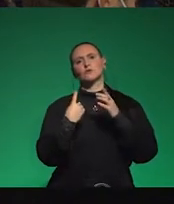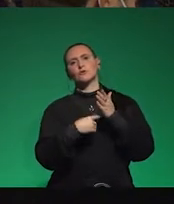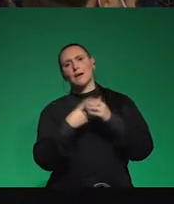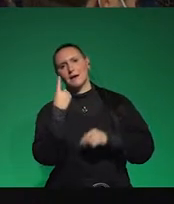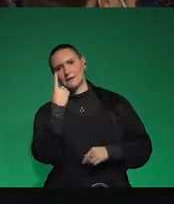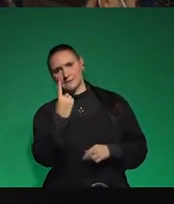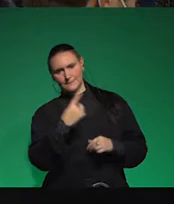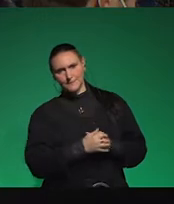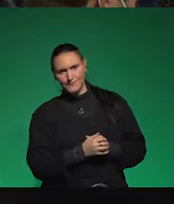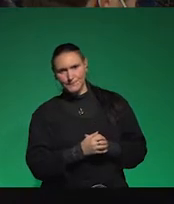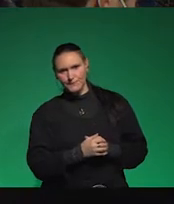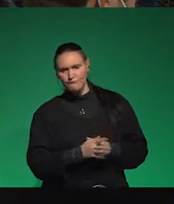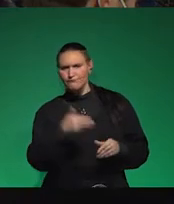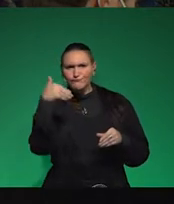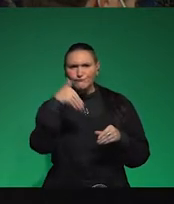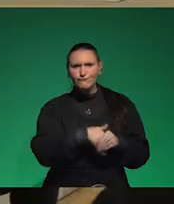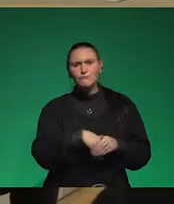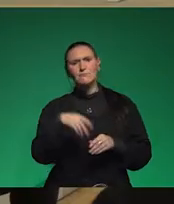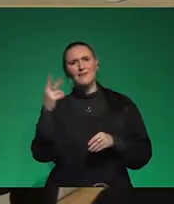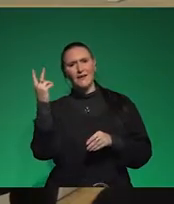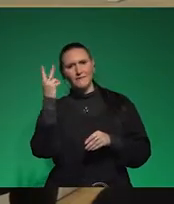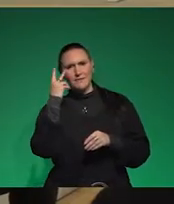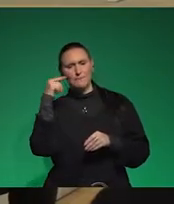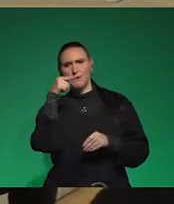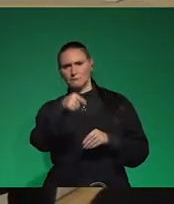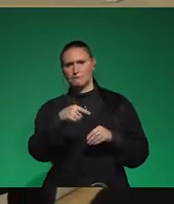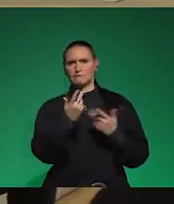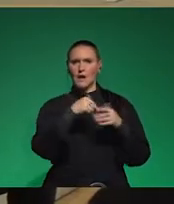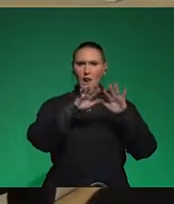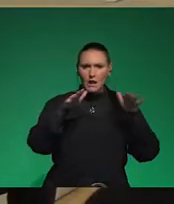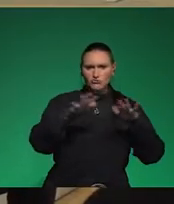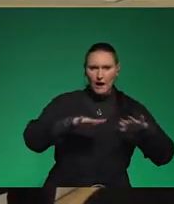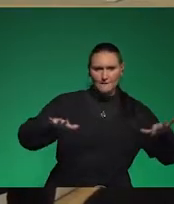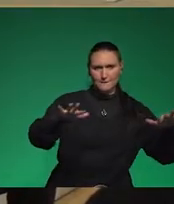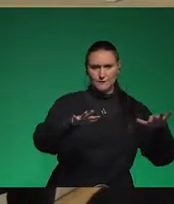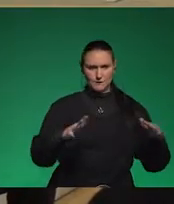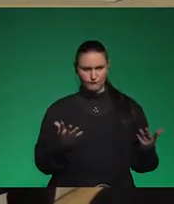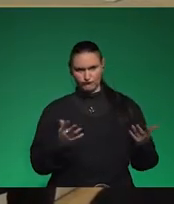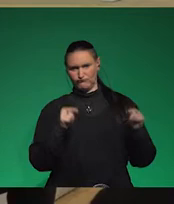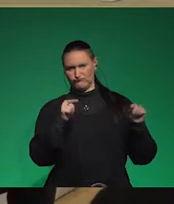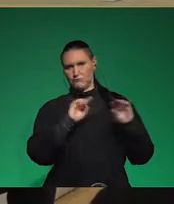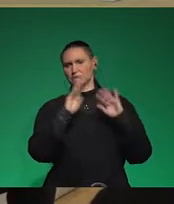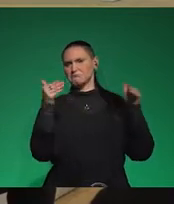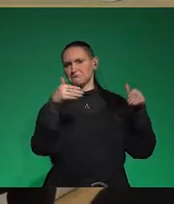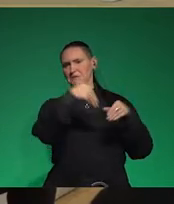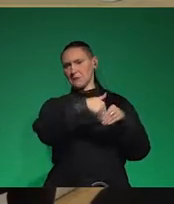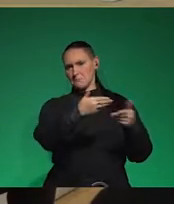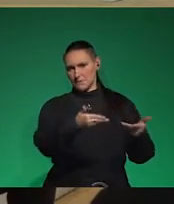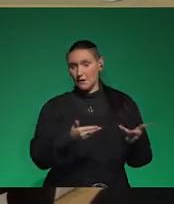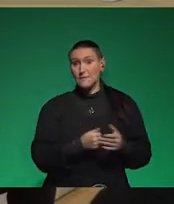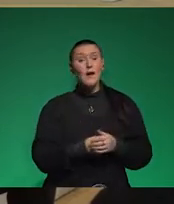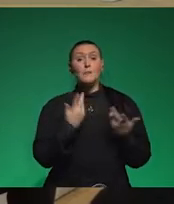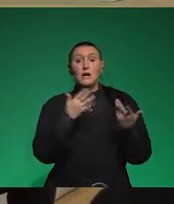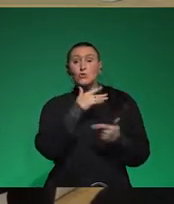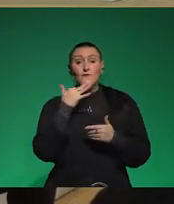landscapes in Vietnam. I will not speak too much about it because you will now see it. And Trinh Thi